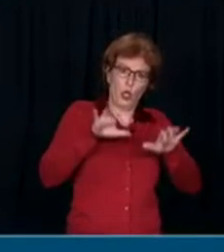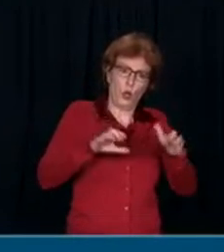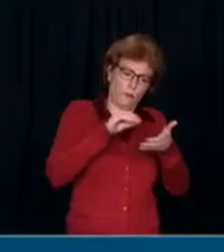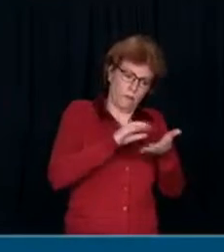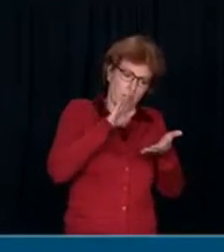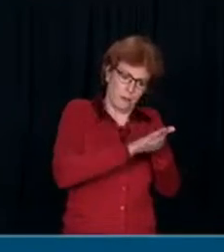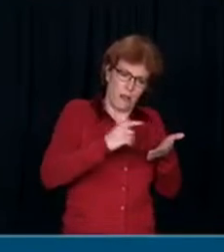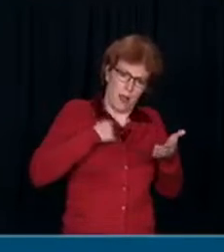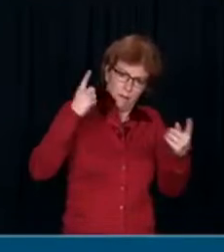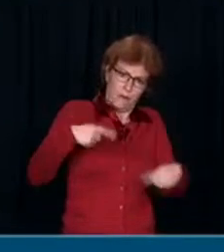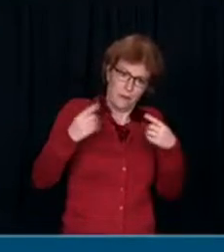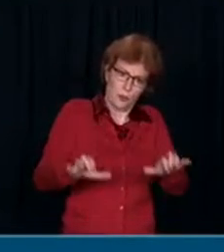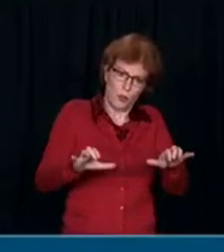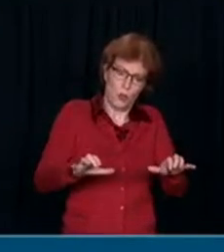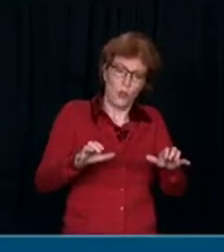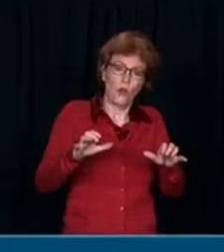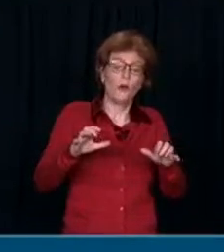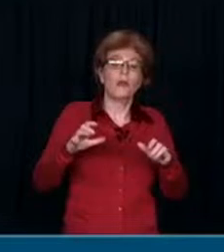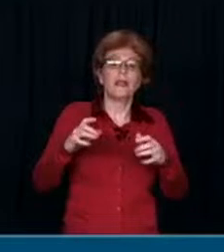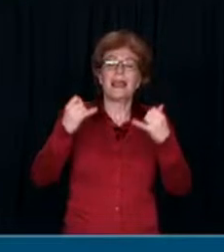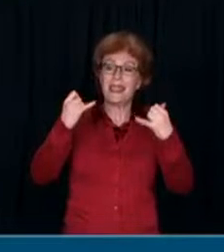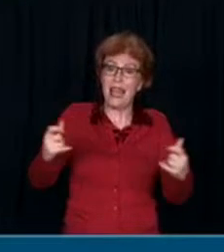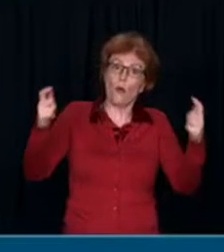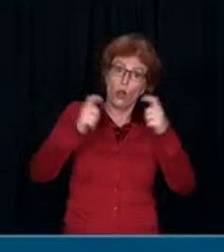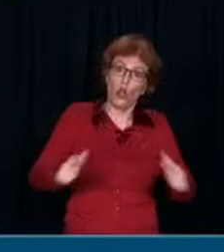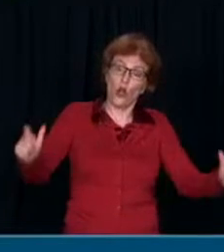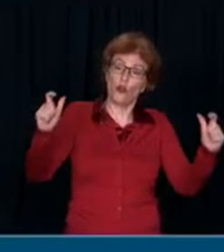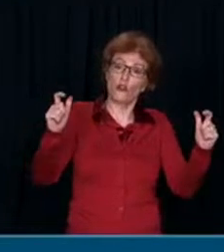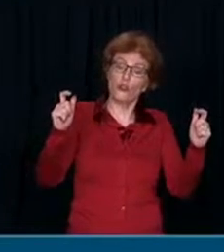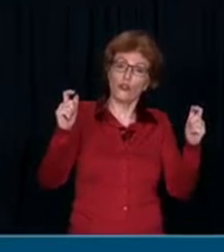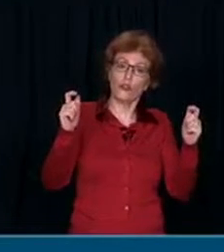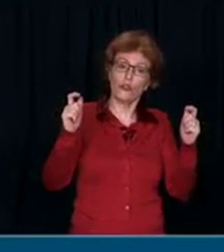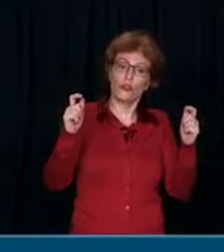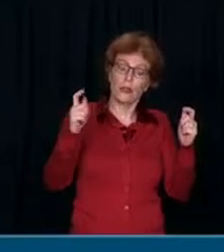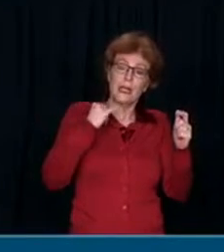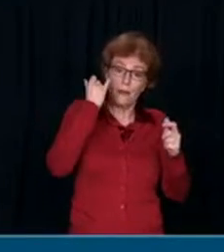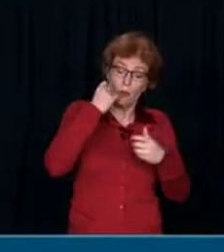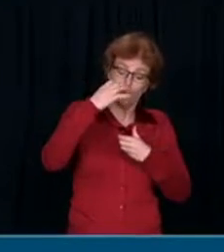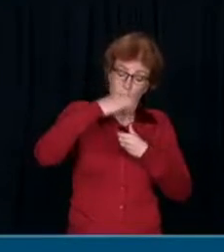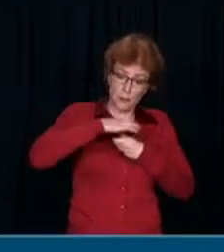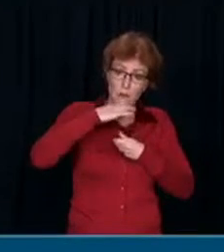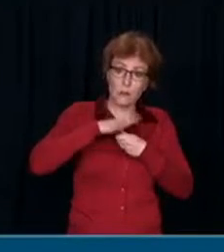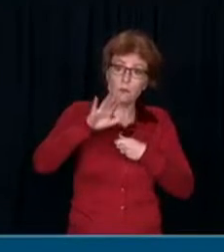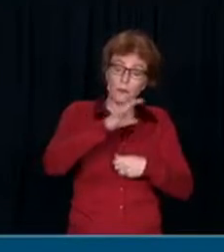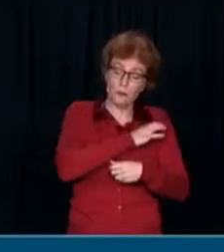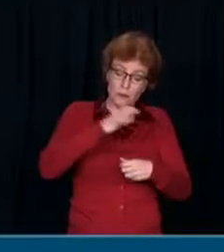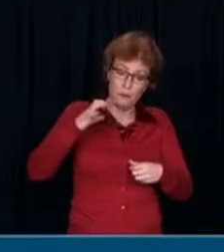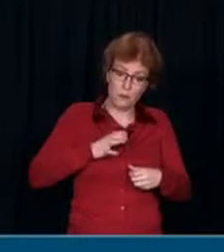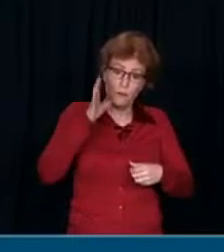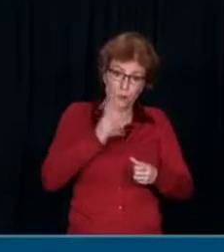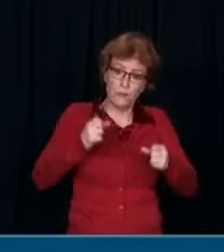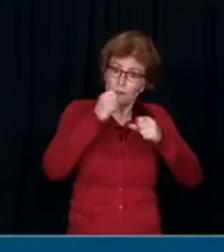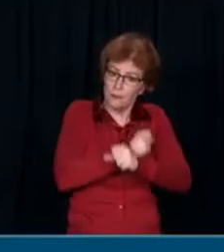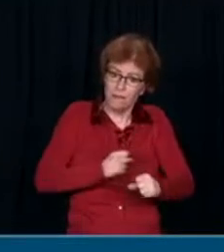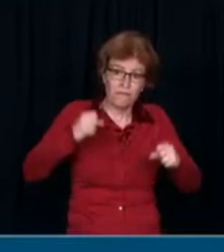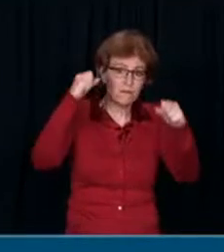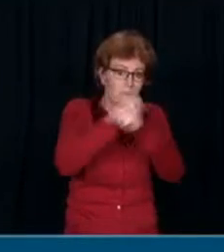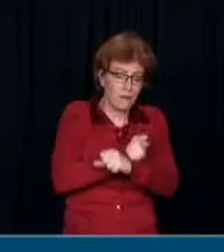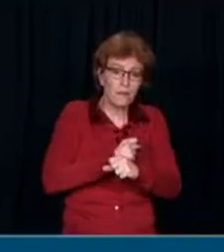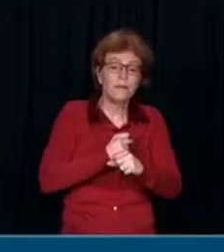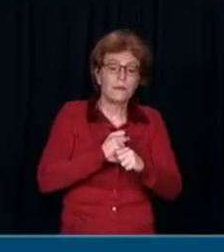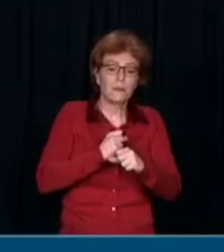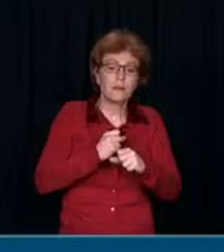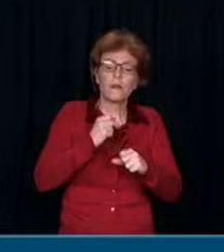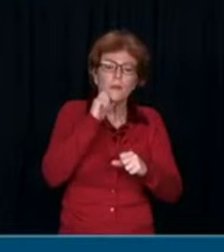Nation. And now at a larger scale, when you elect me as your congressman, I will fight hard. And again,